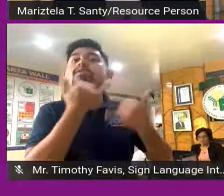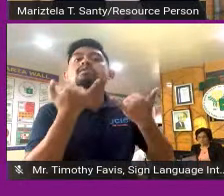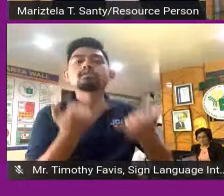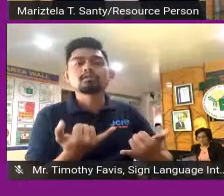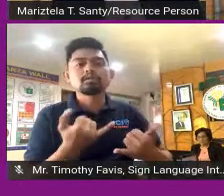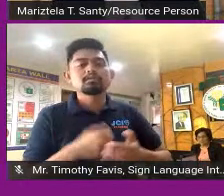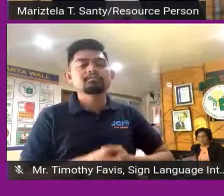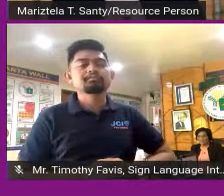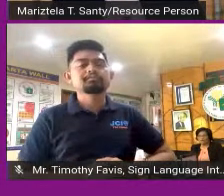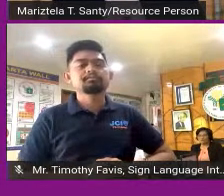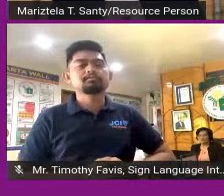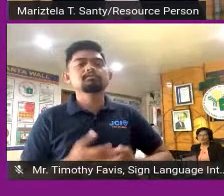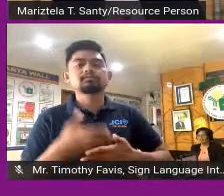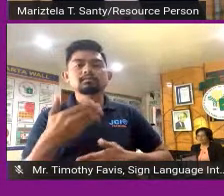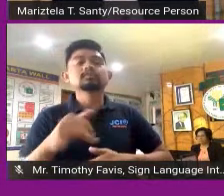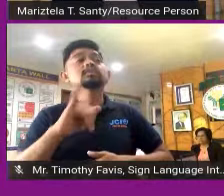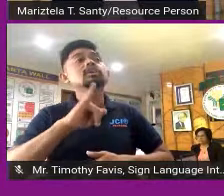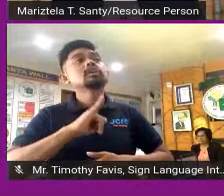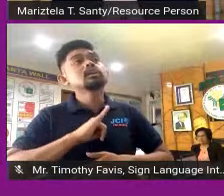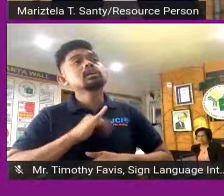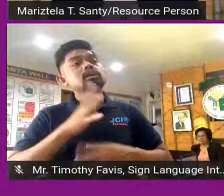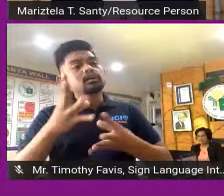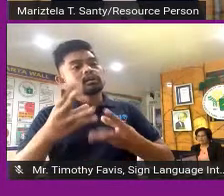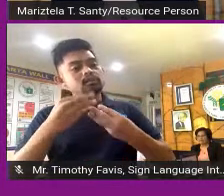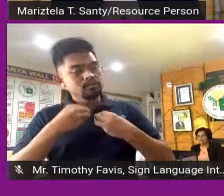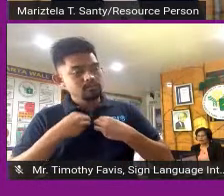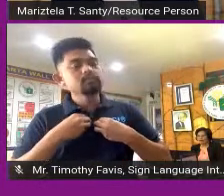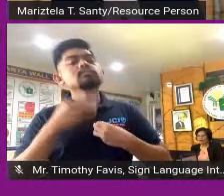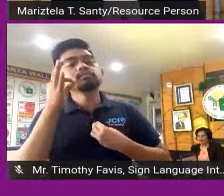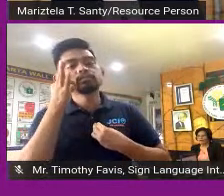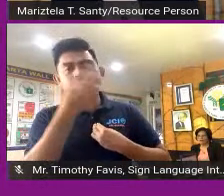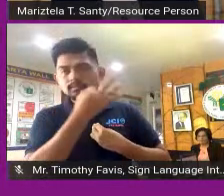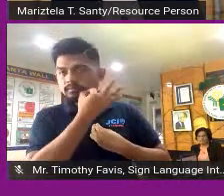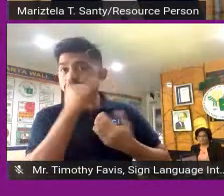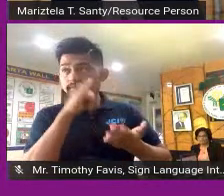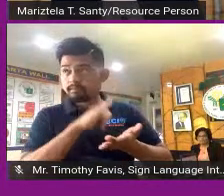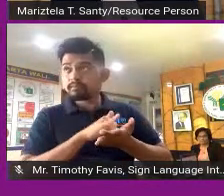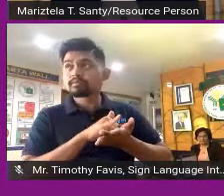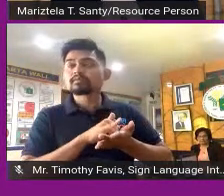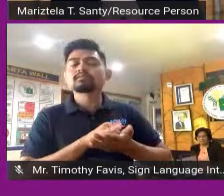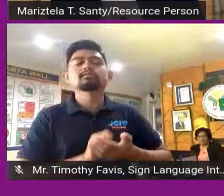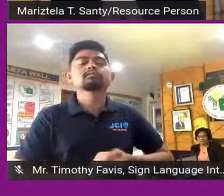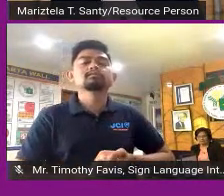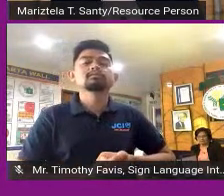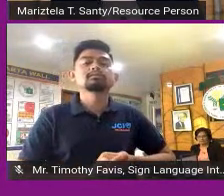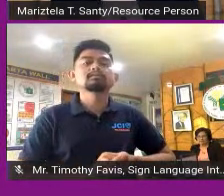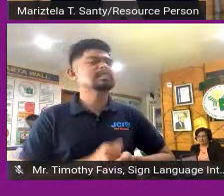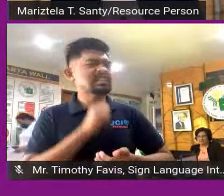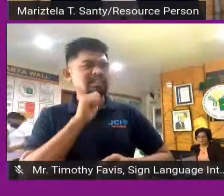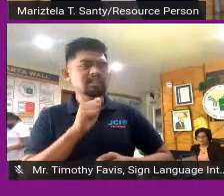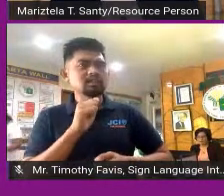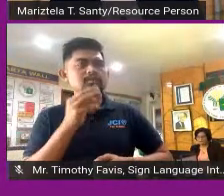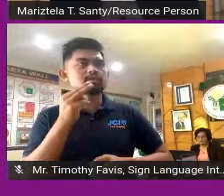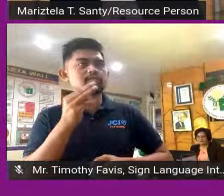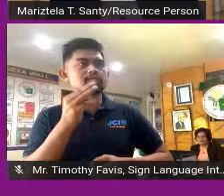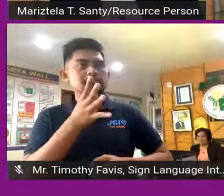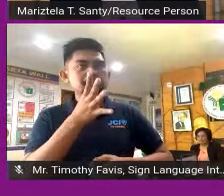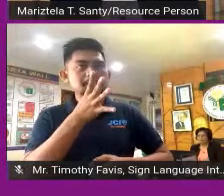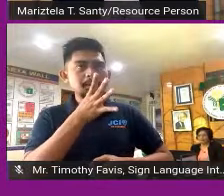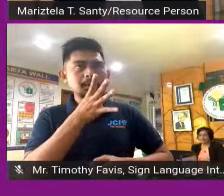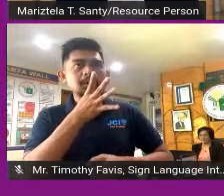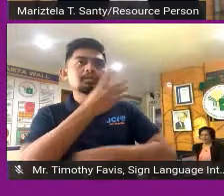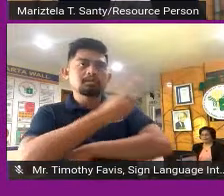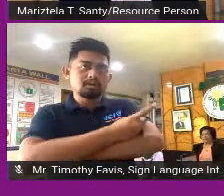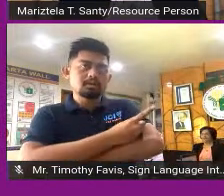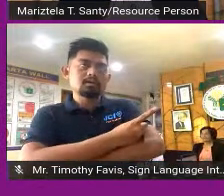flowers today. It wasn't Mother's Day or any other special day. Last night, he